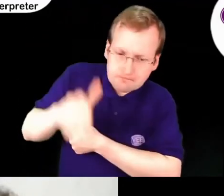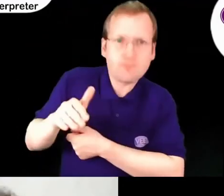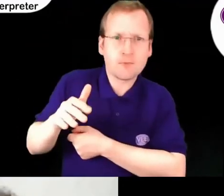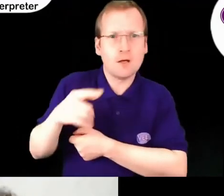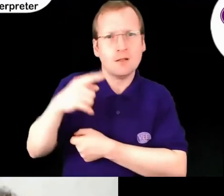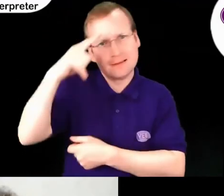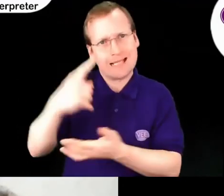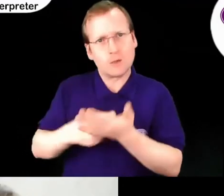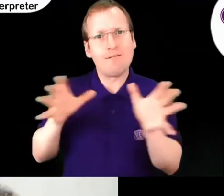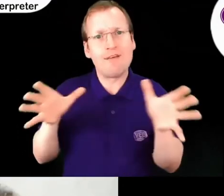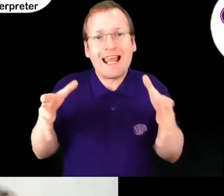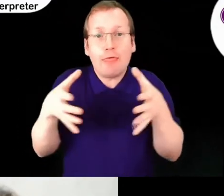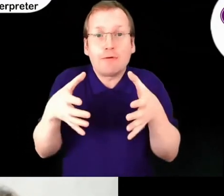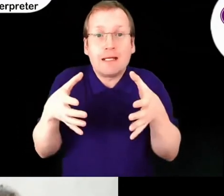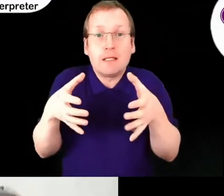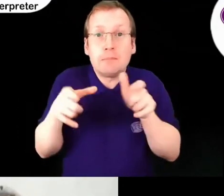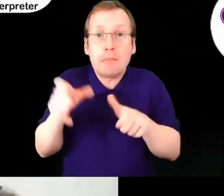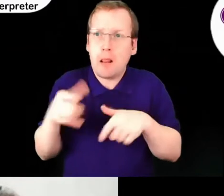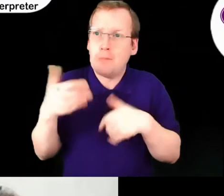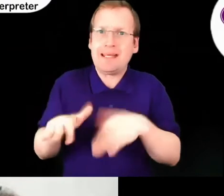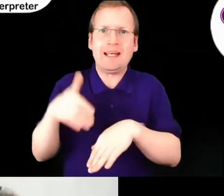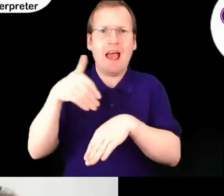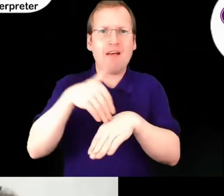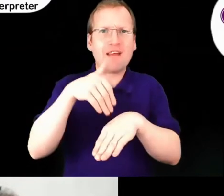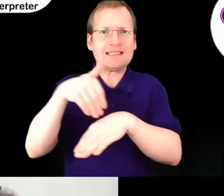local community who'd been affected by this in whatever way.